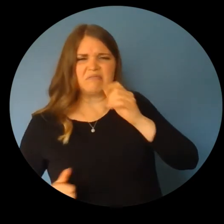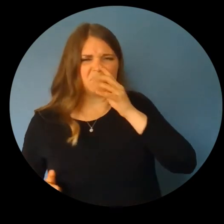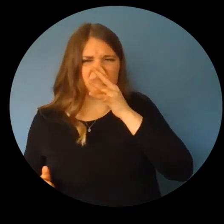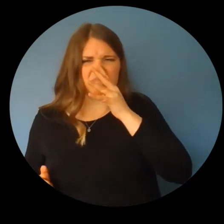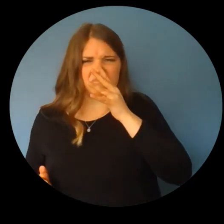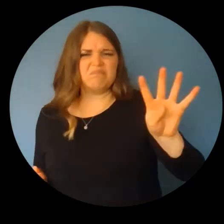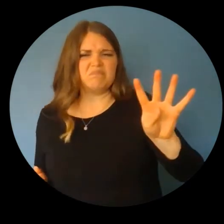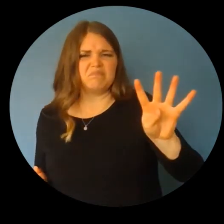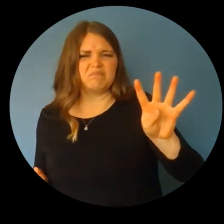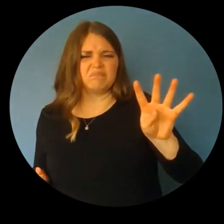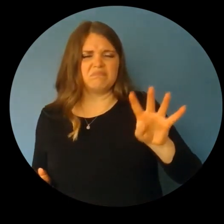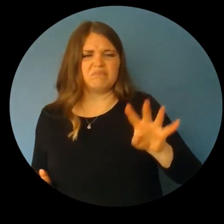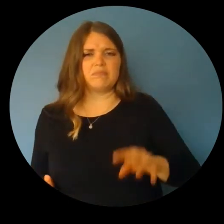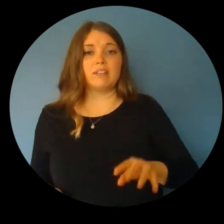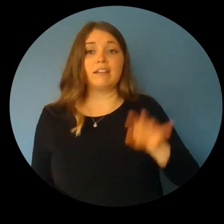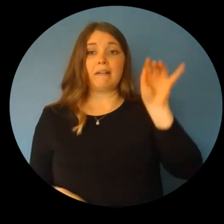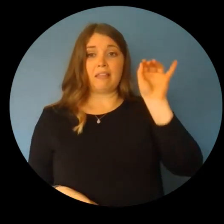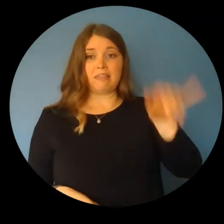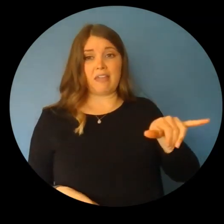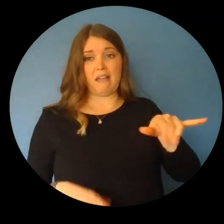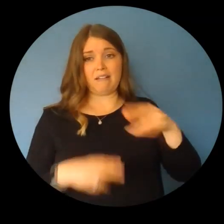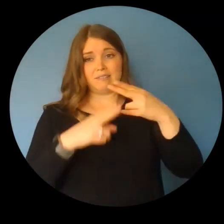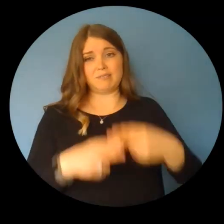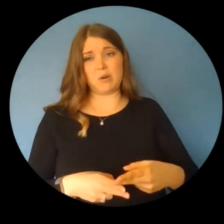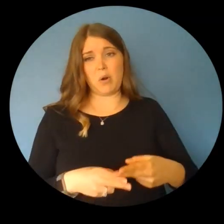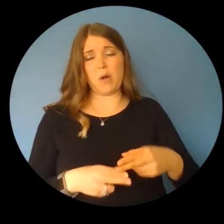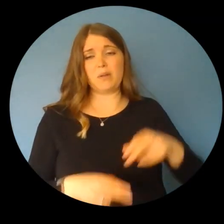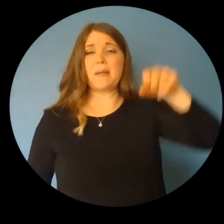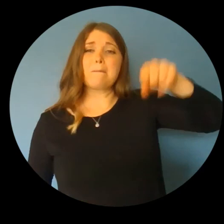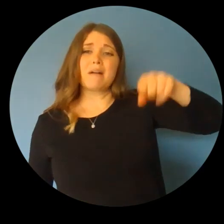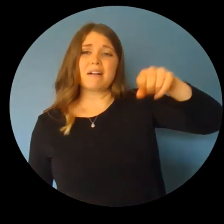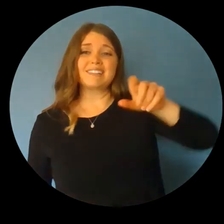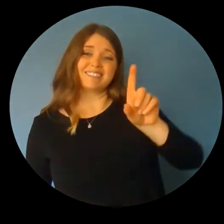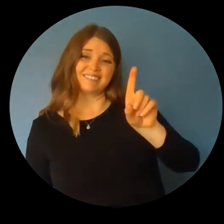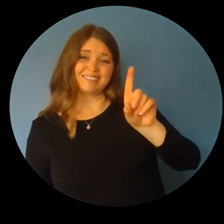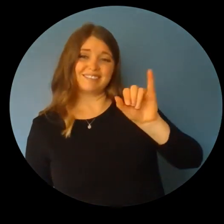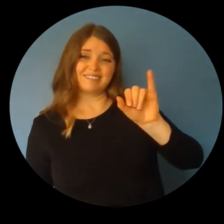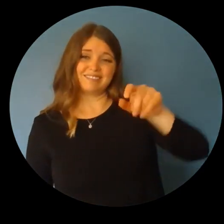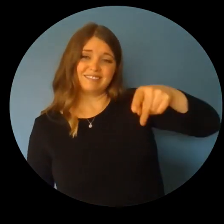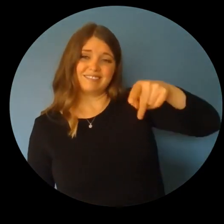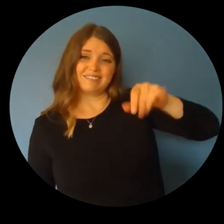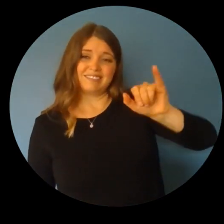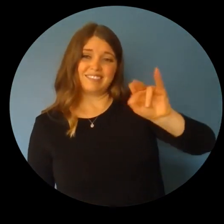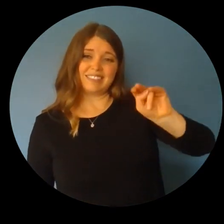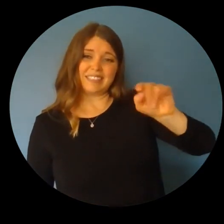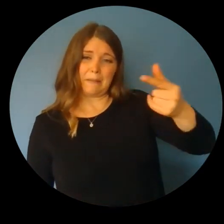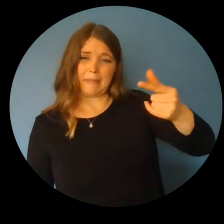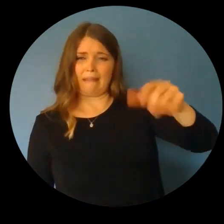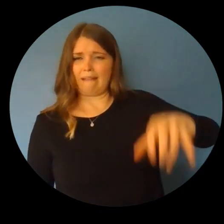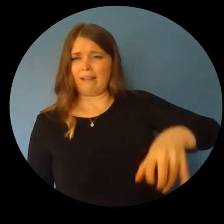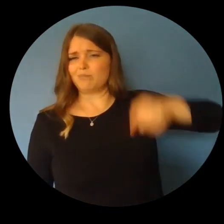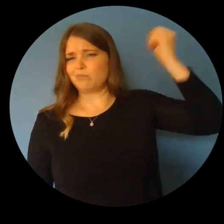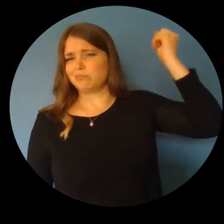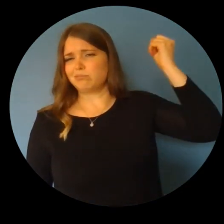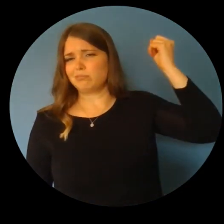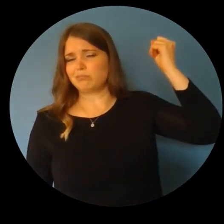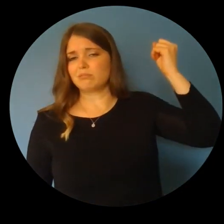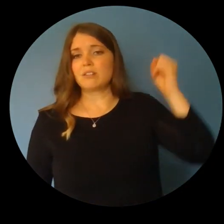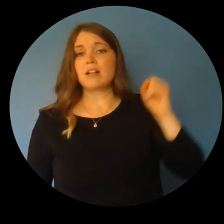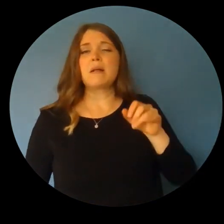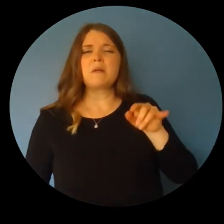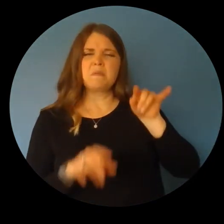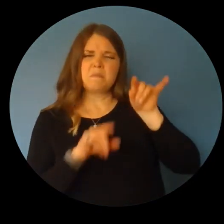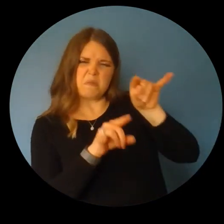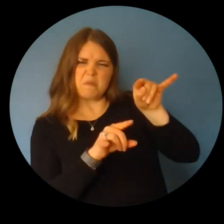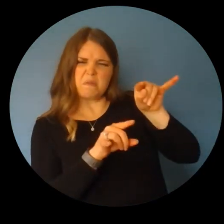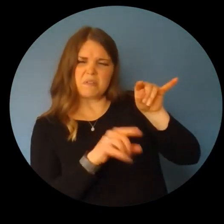somebody. That is called bucket dipping. Bullying is bucket